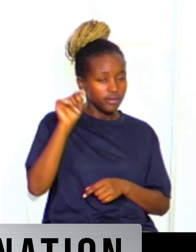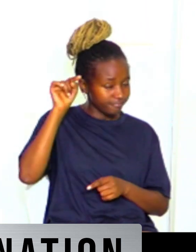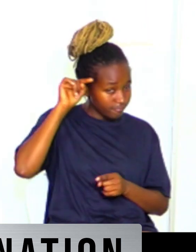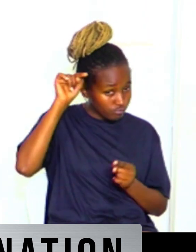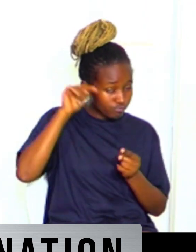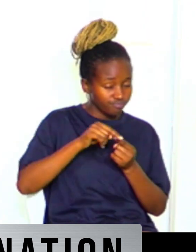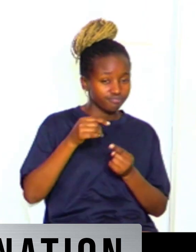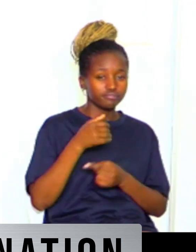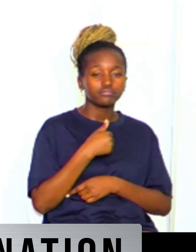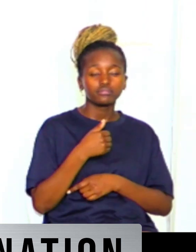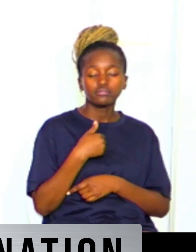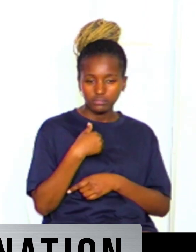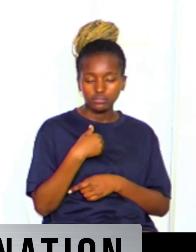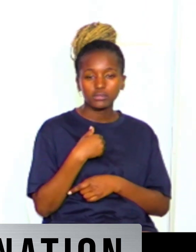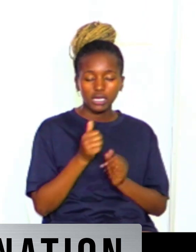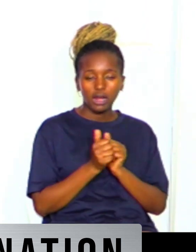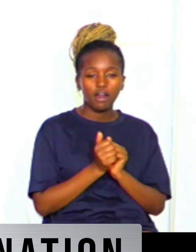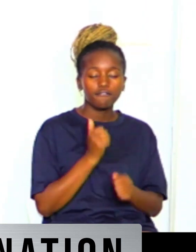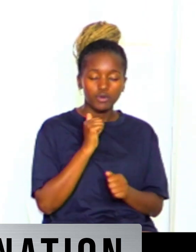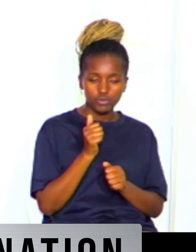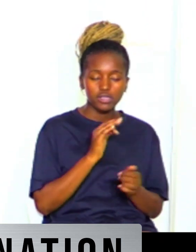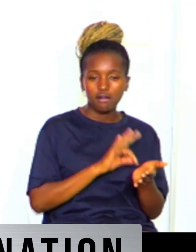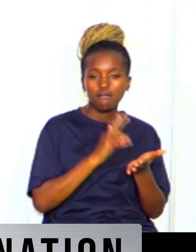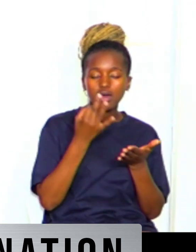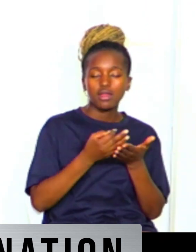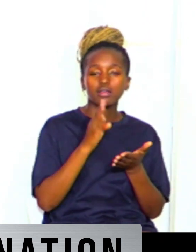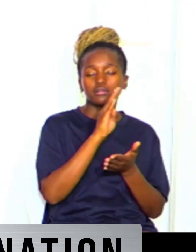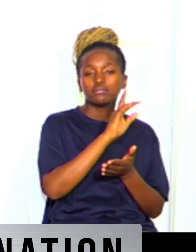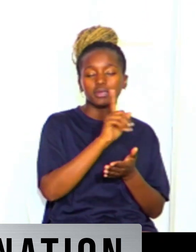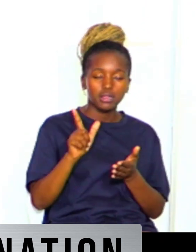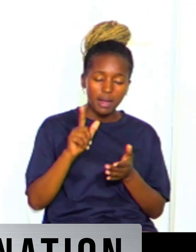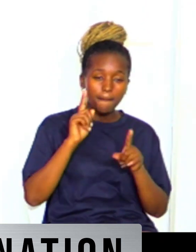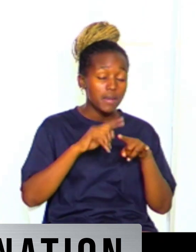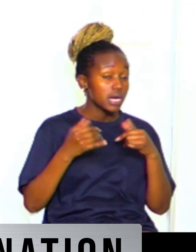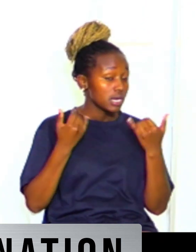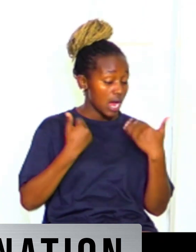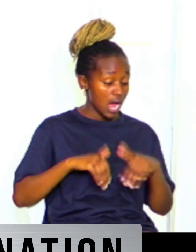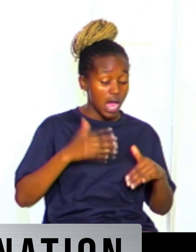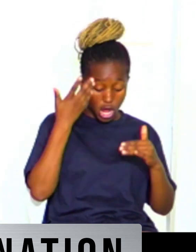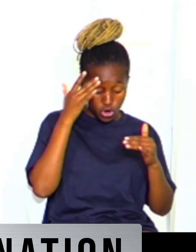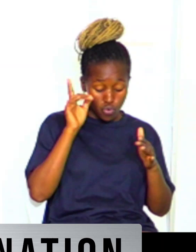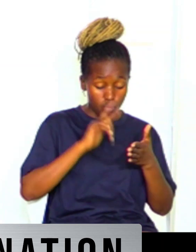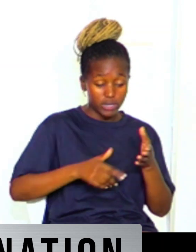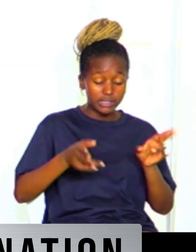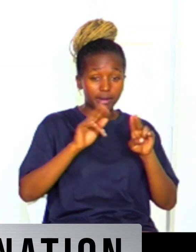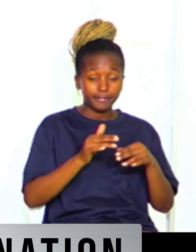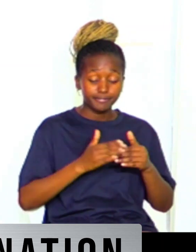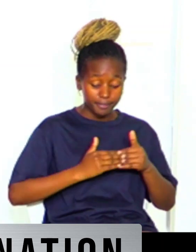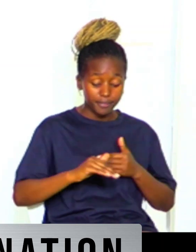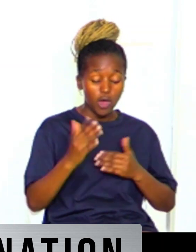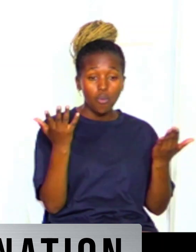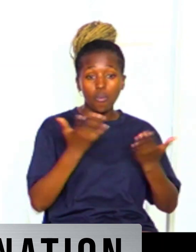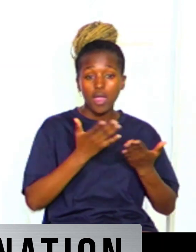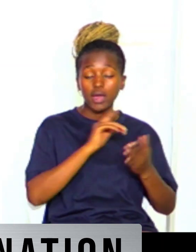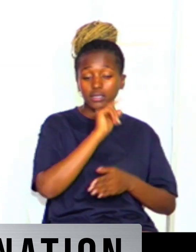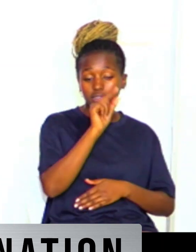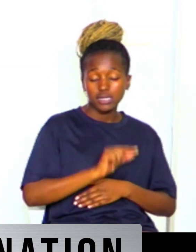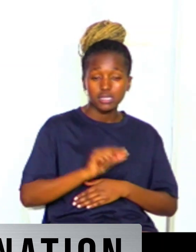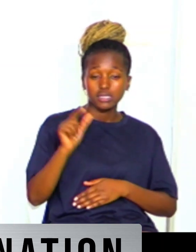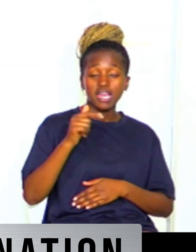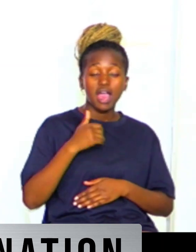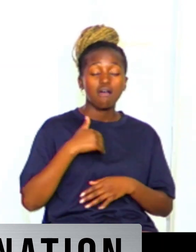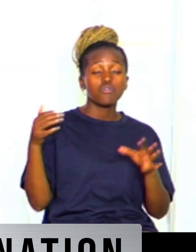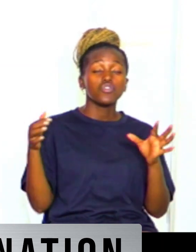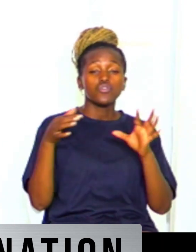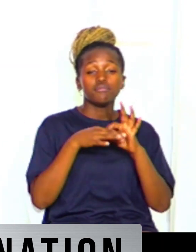agenda. Reject the finance bill that time. But I don't know what has really happened. The Gen Z, hakuna